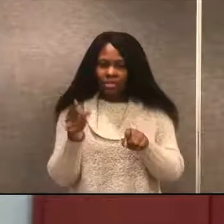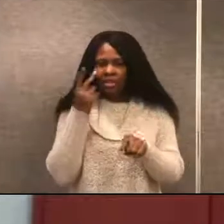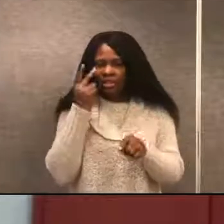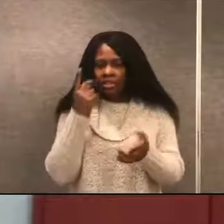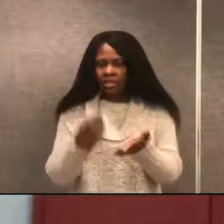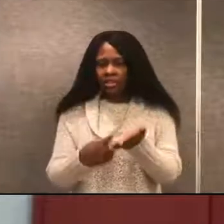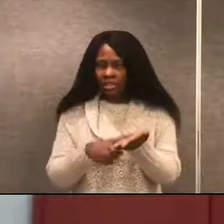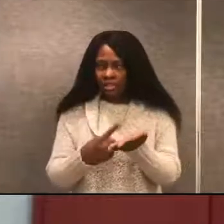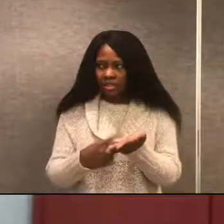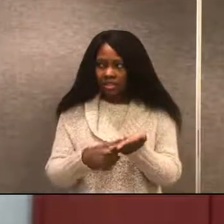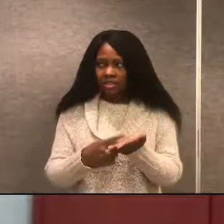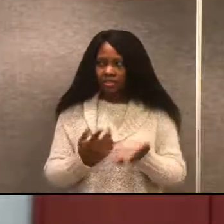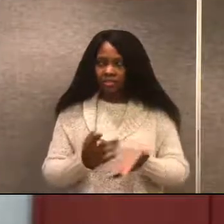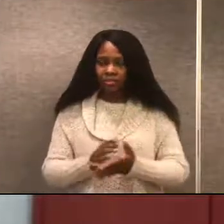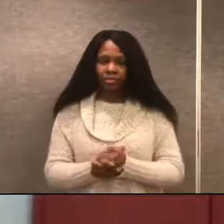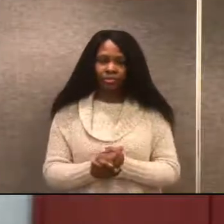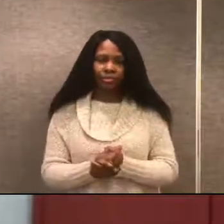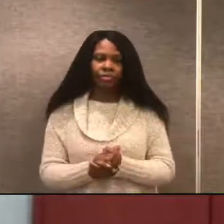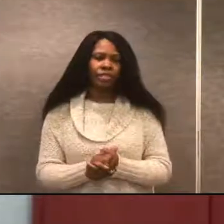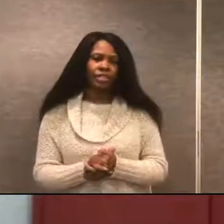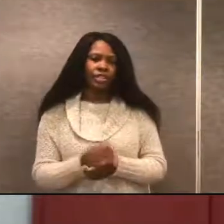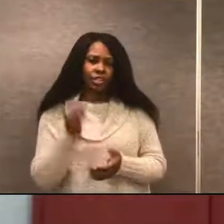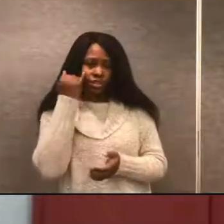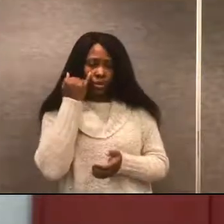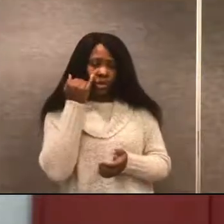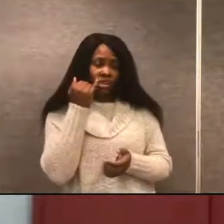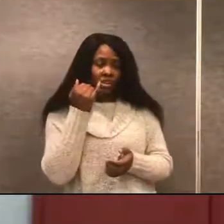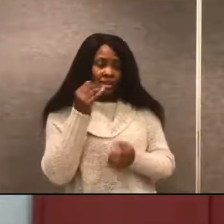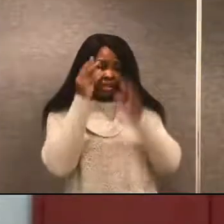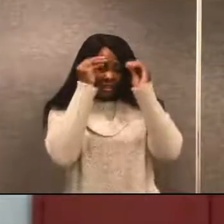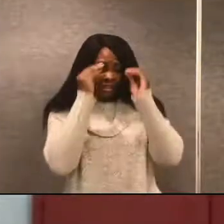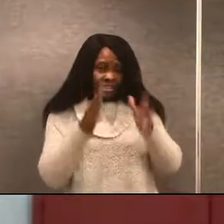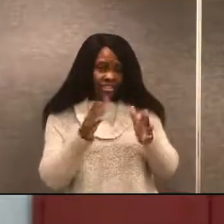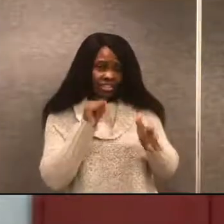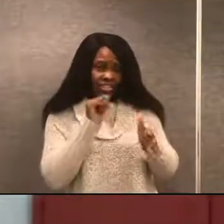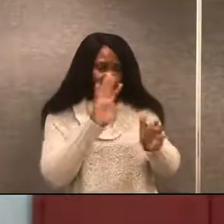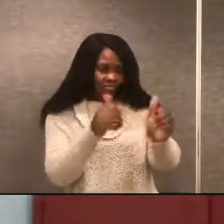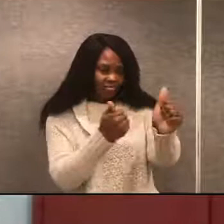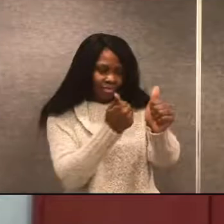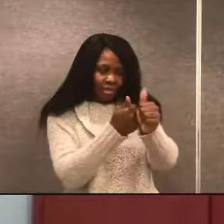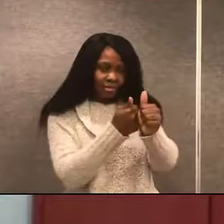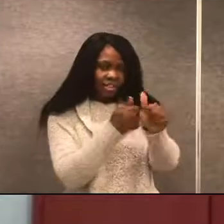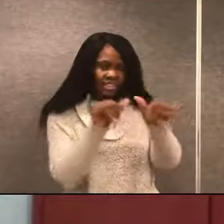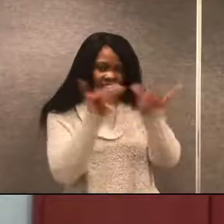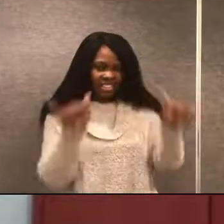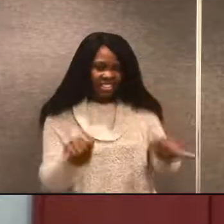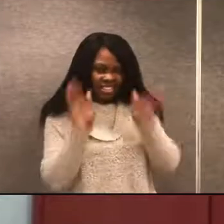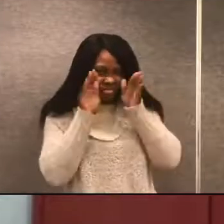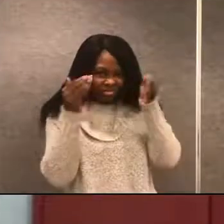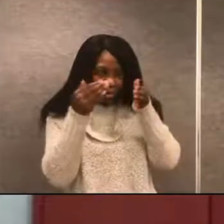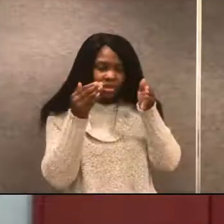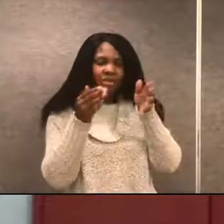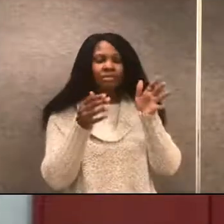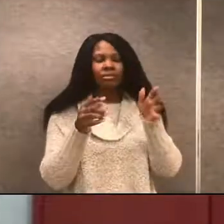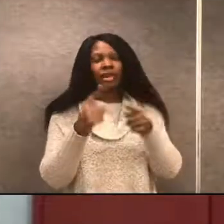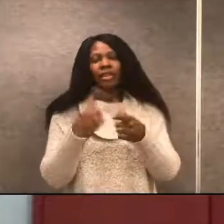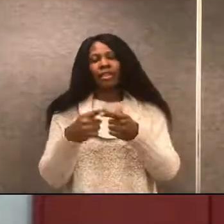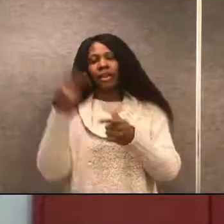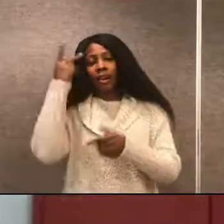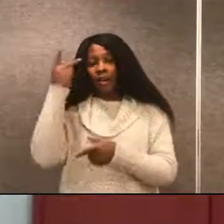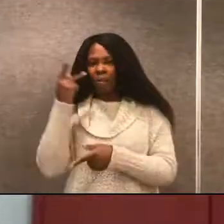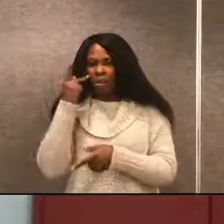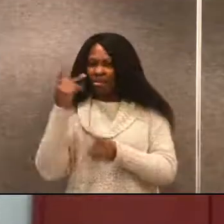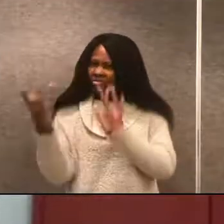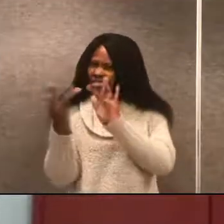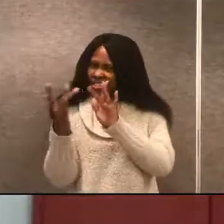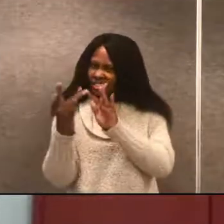those situations where a parent would contact the guidance counselor or the parent would contact the principal to let them know that it's not being updated.